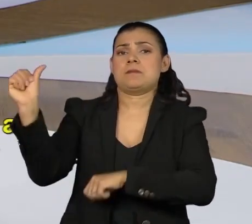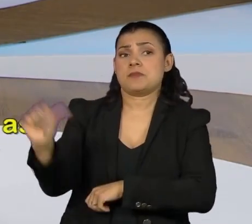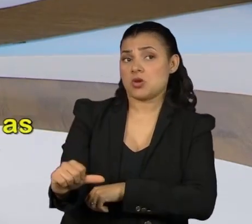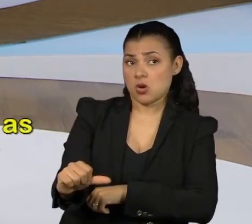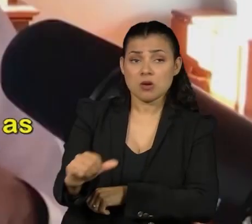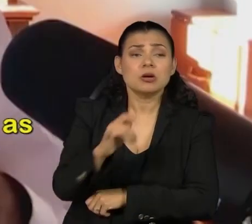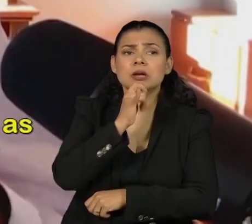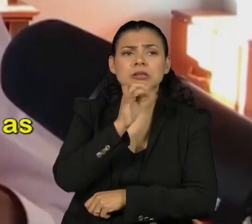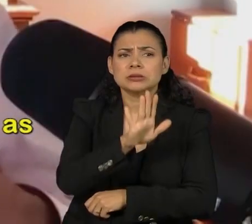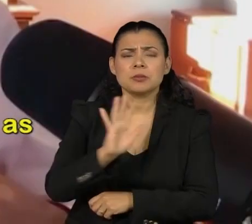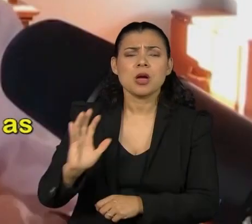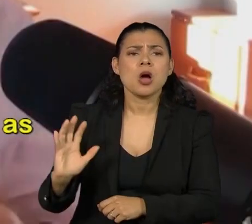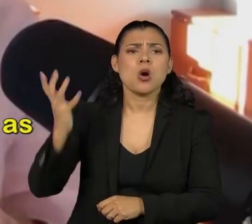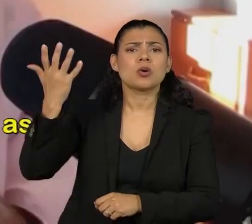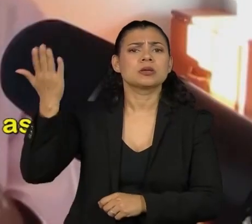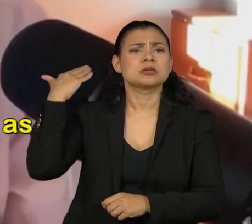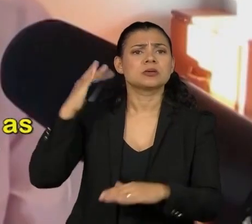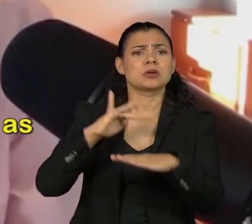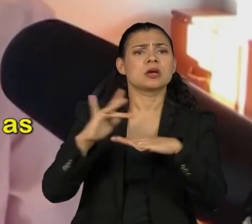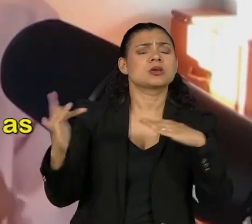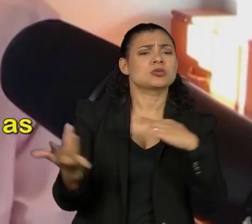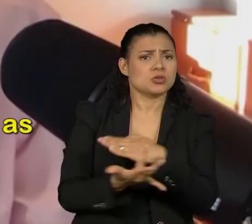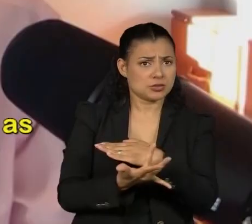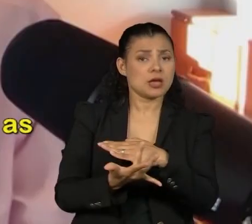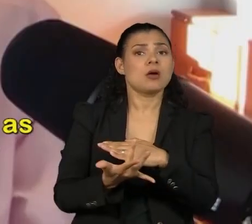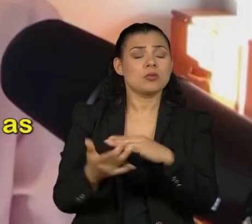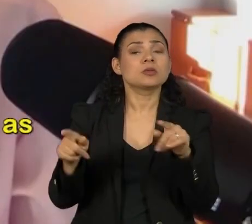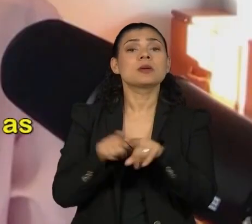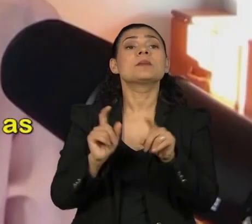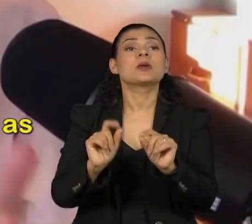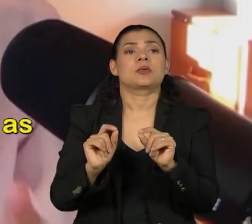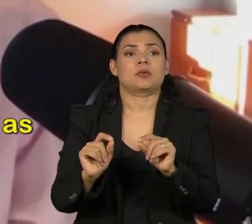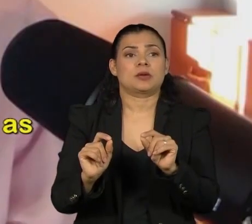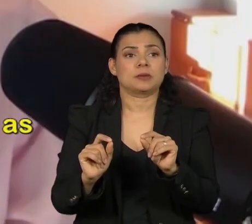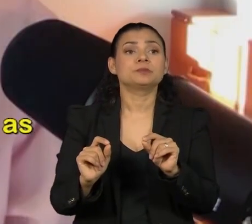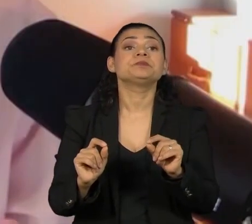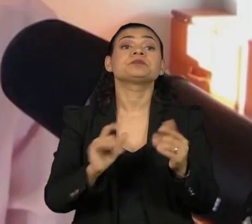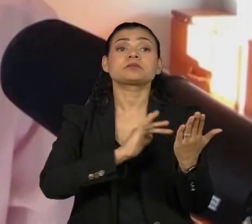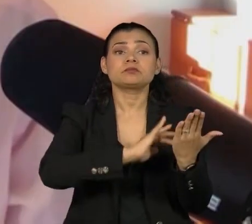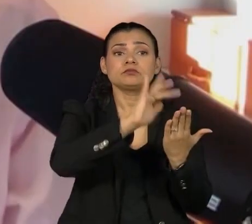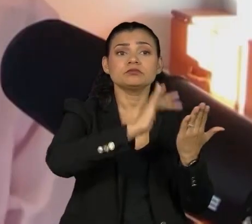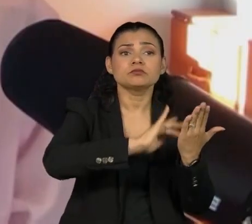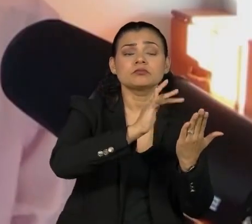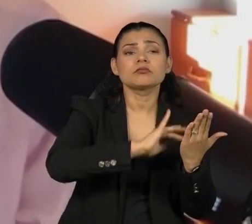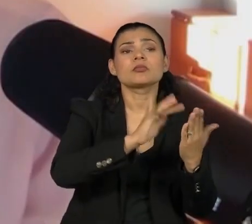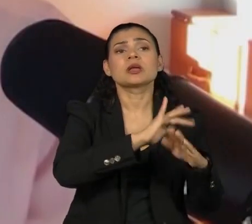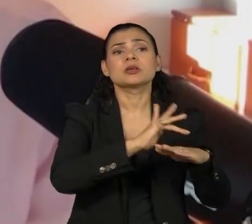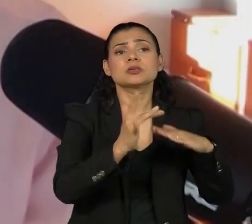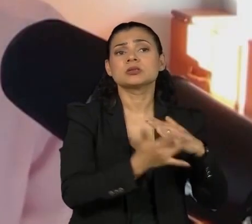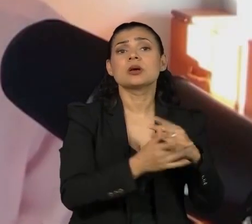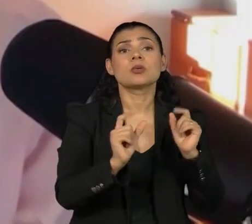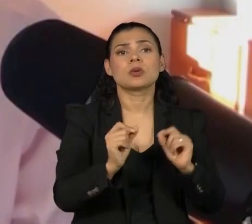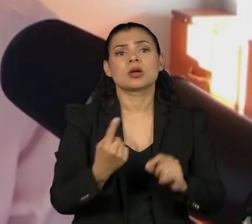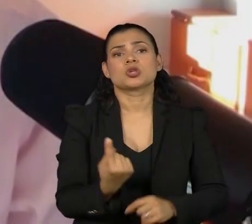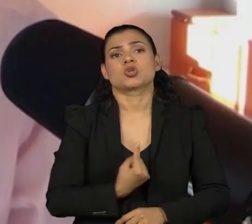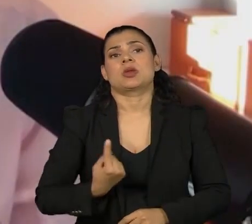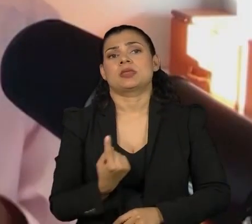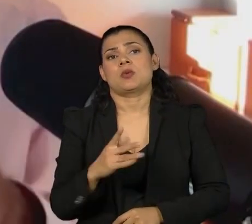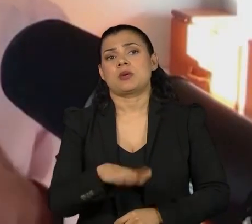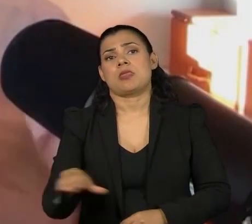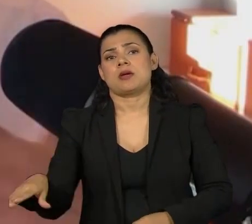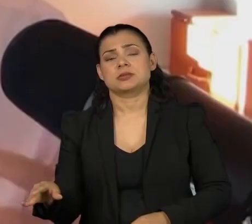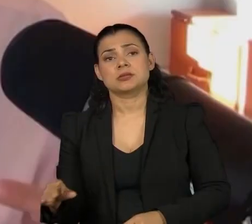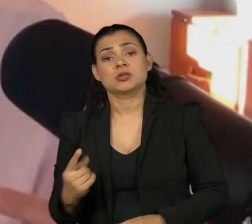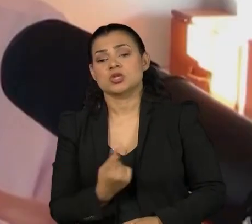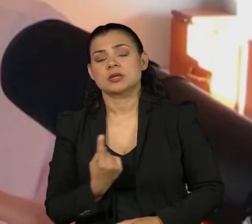for example, one thing about social media and the phone-based childhood is our children are very lonely. If